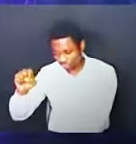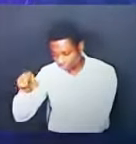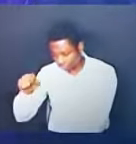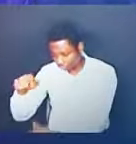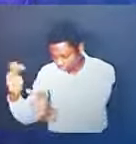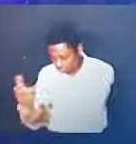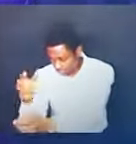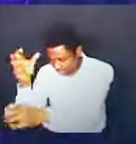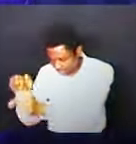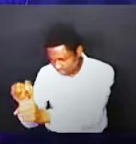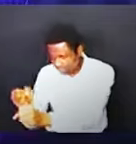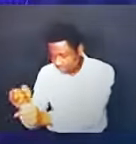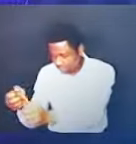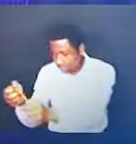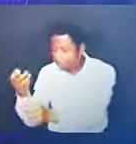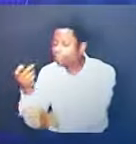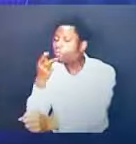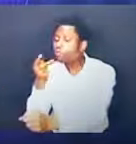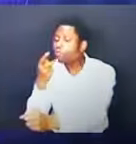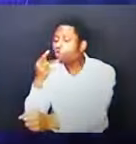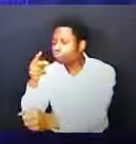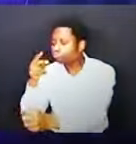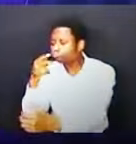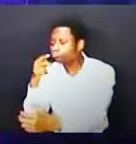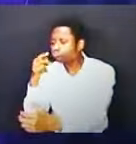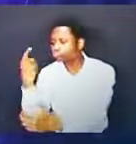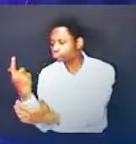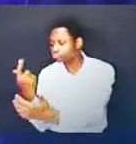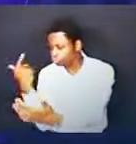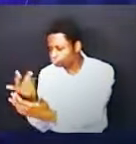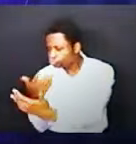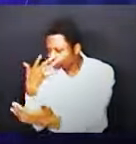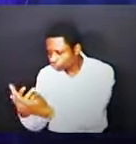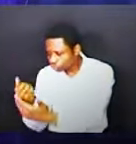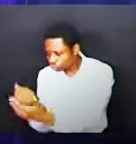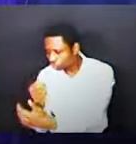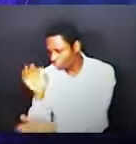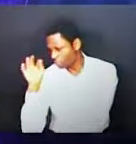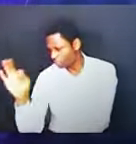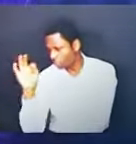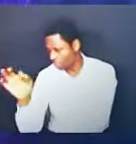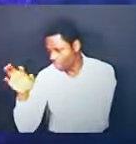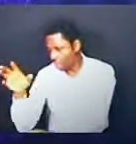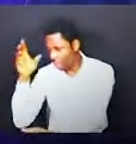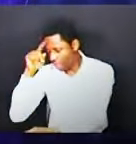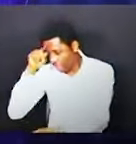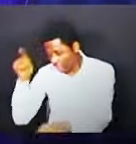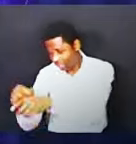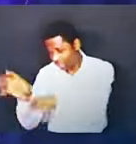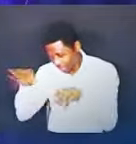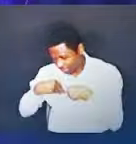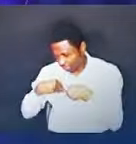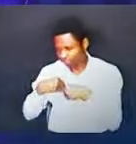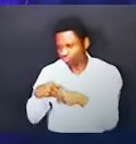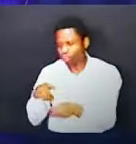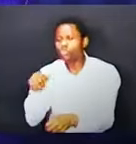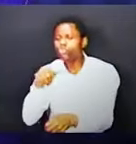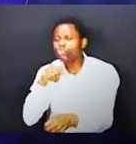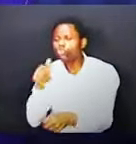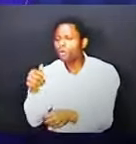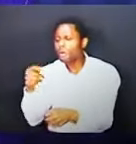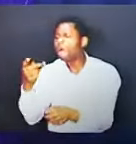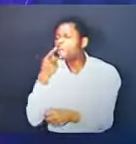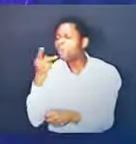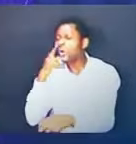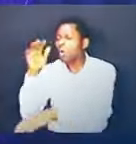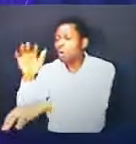They were responding to God's call. That call did not have in